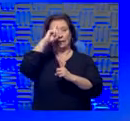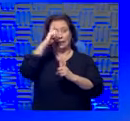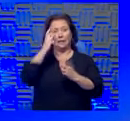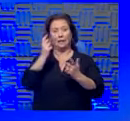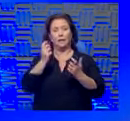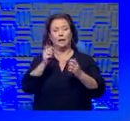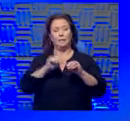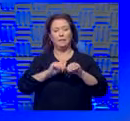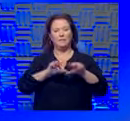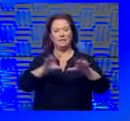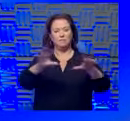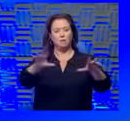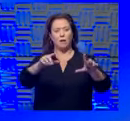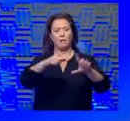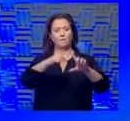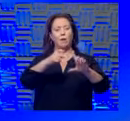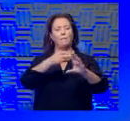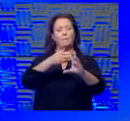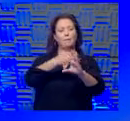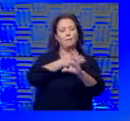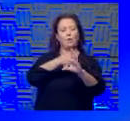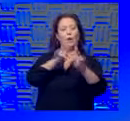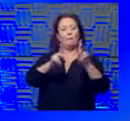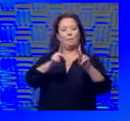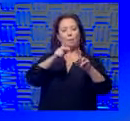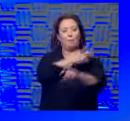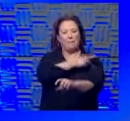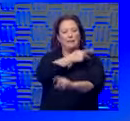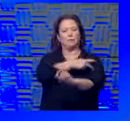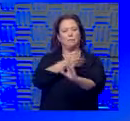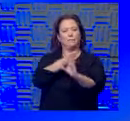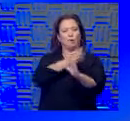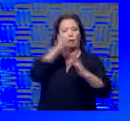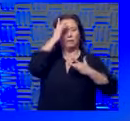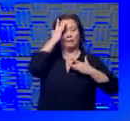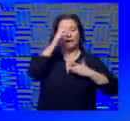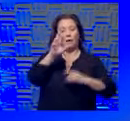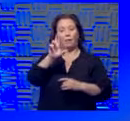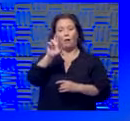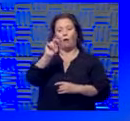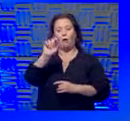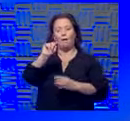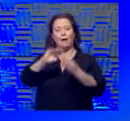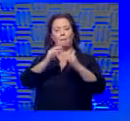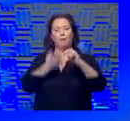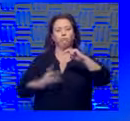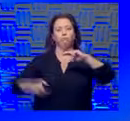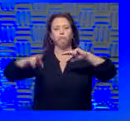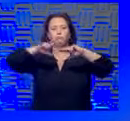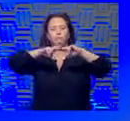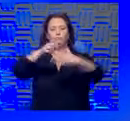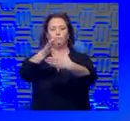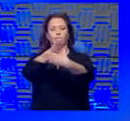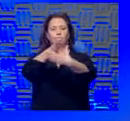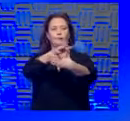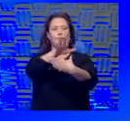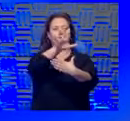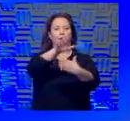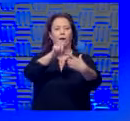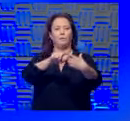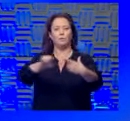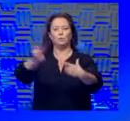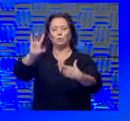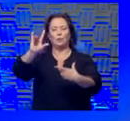of the spread came from the asymptomatic patients, so that R naught jumps from a range from anywhere from 5